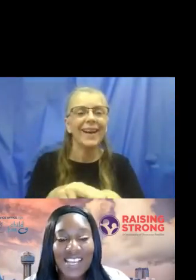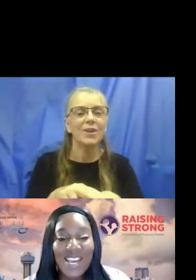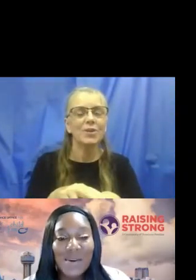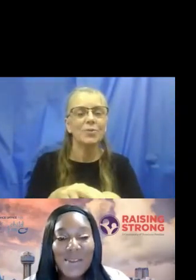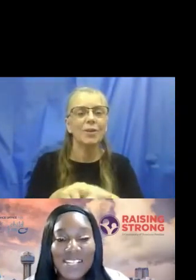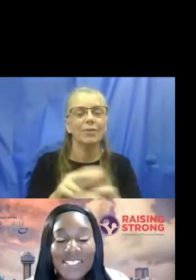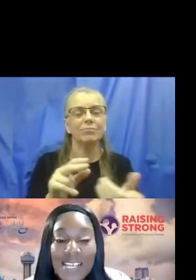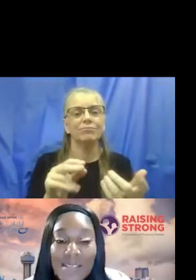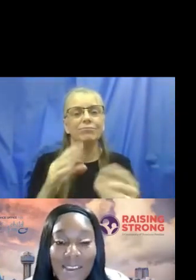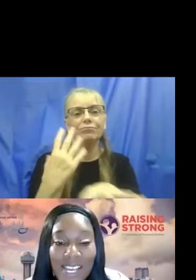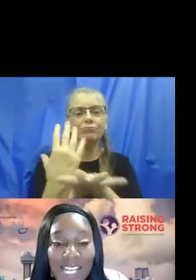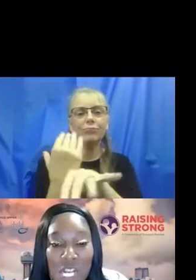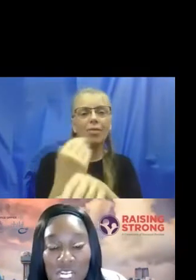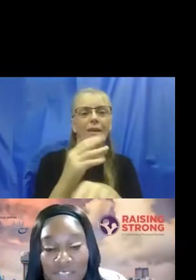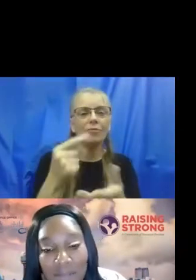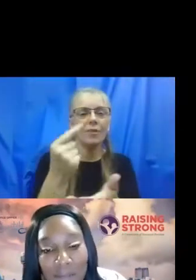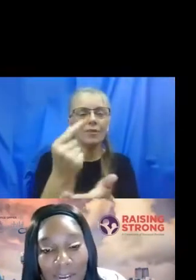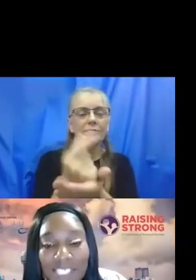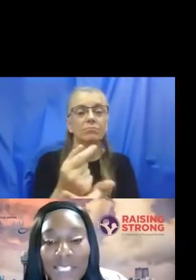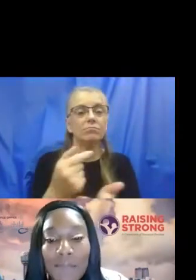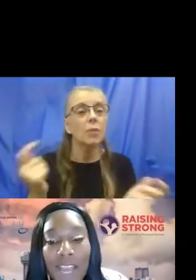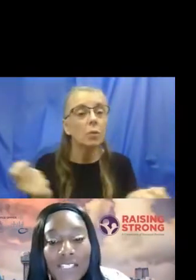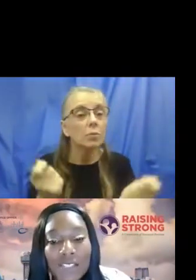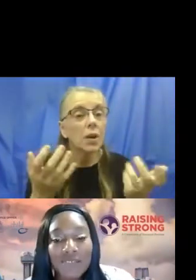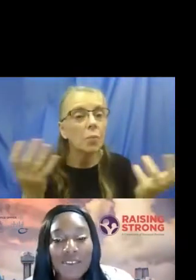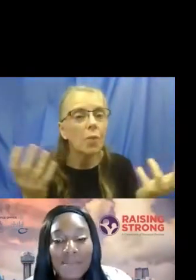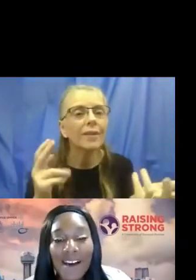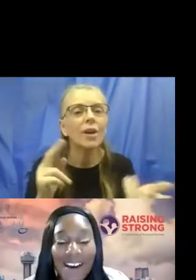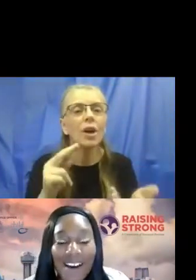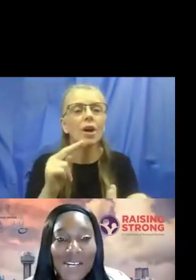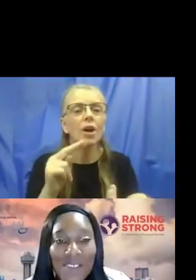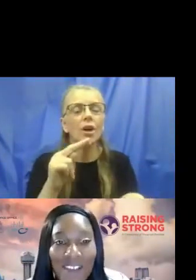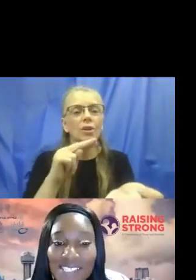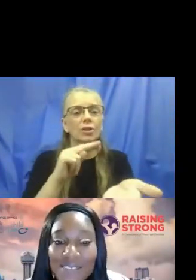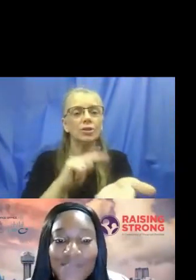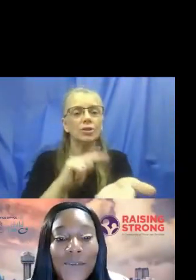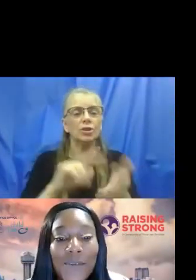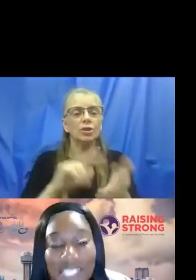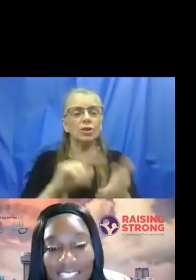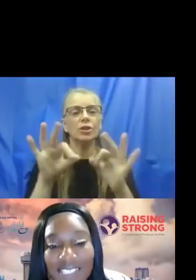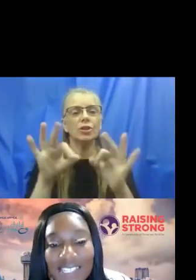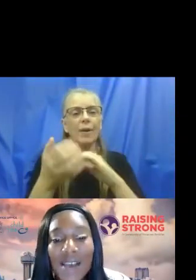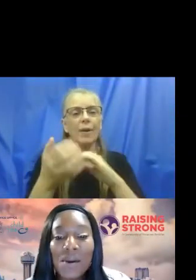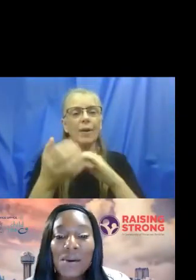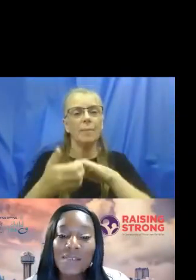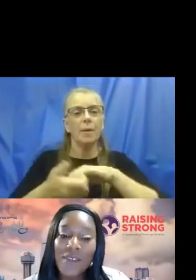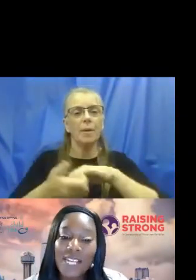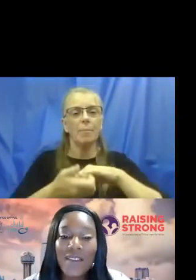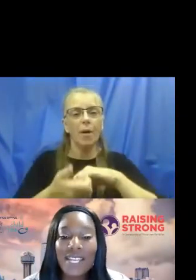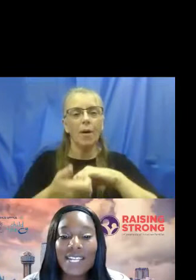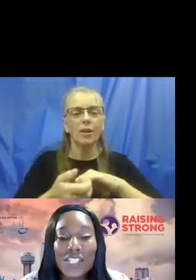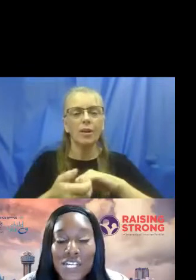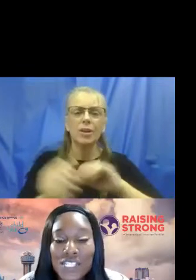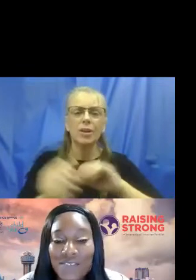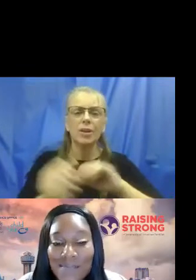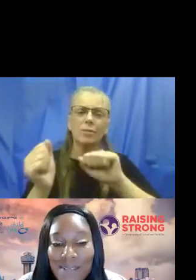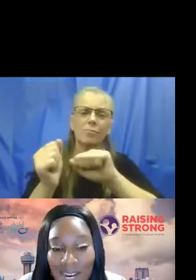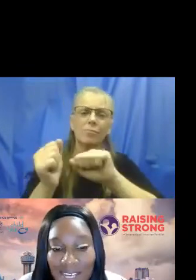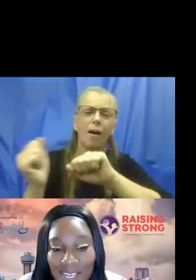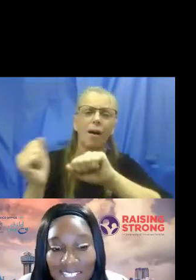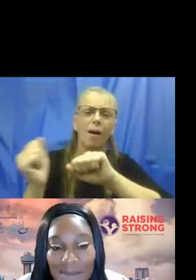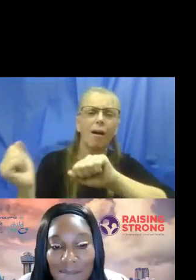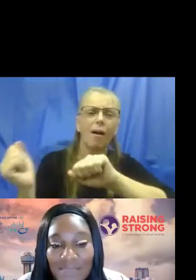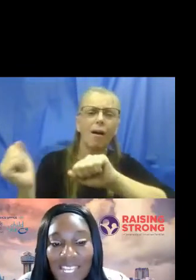Graduation. We are celebrating Nurse Family Partnership graduates from all across the 40 states who have graduated Nurse